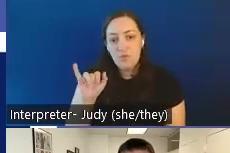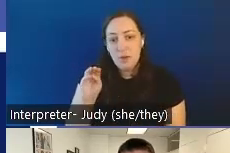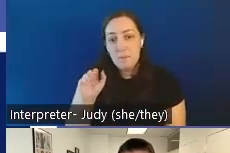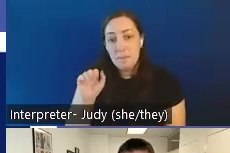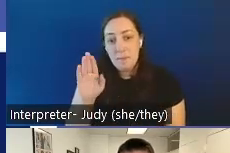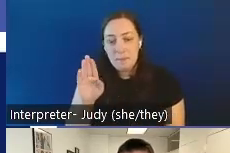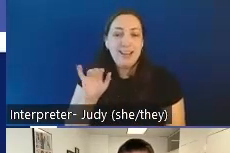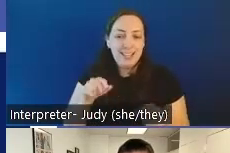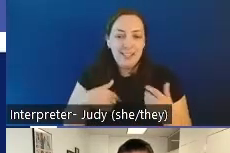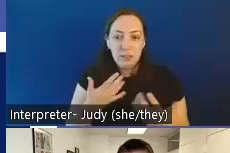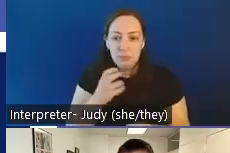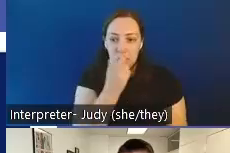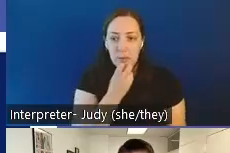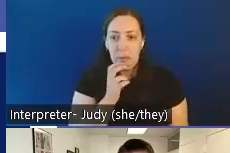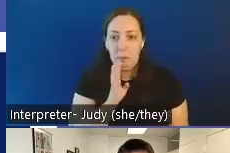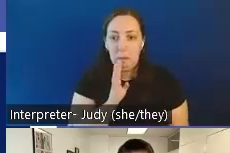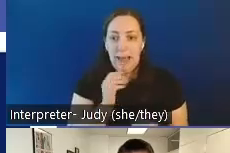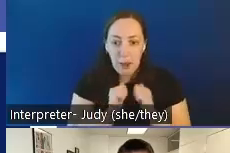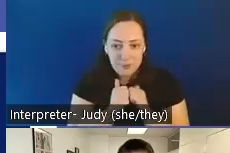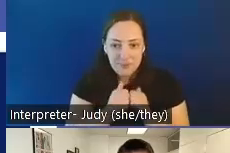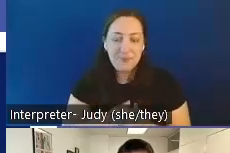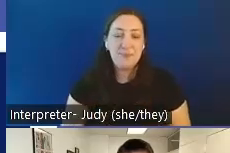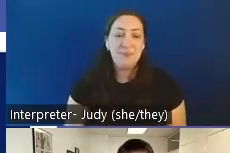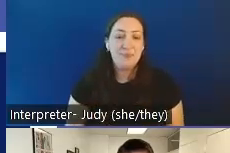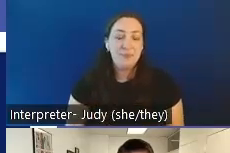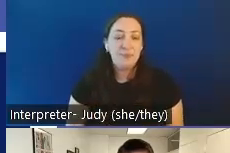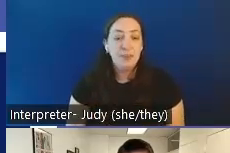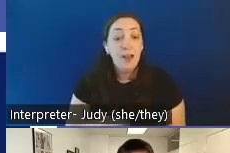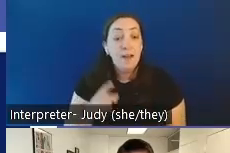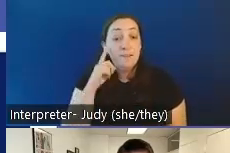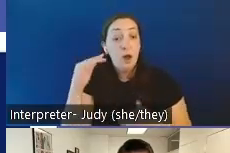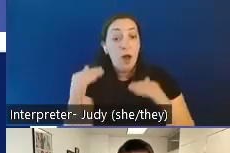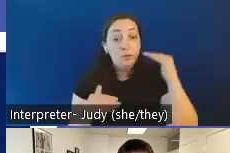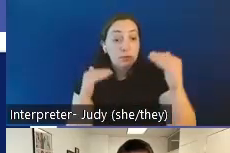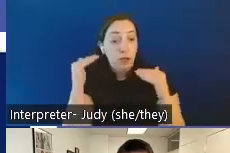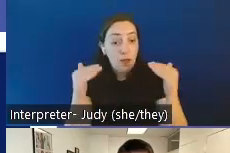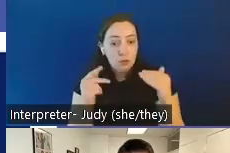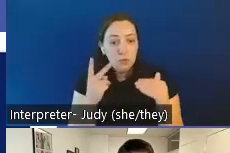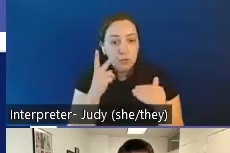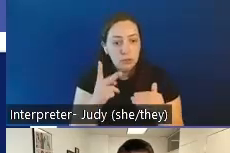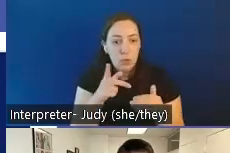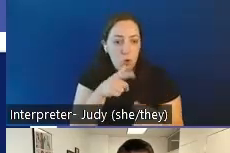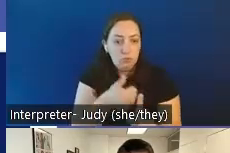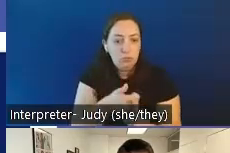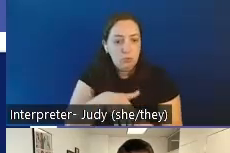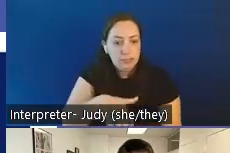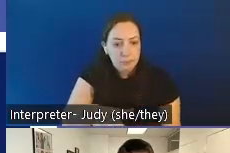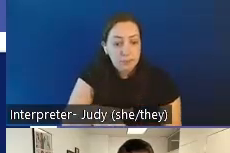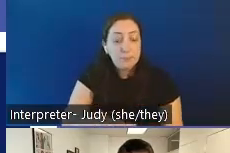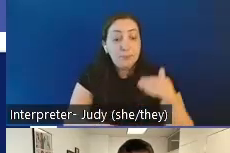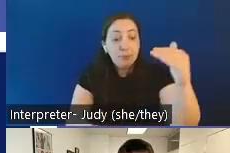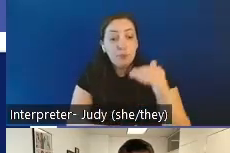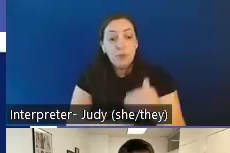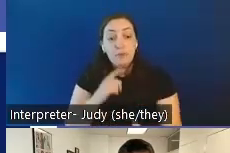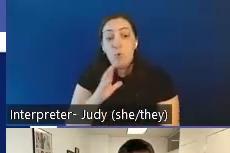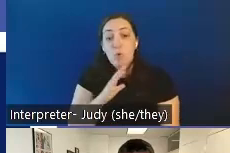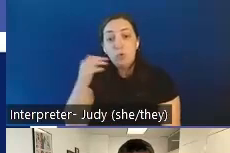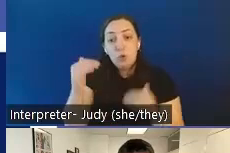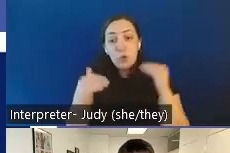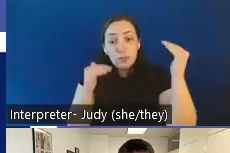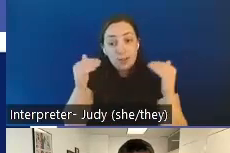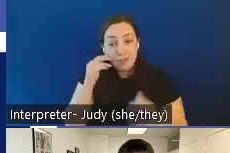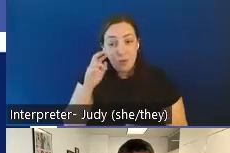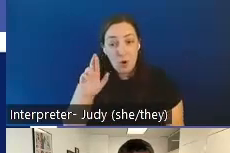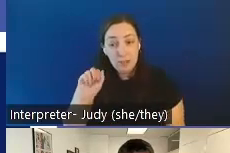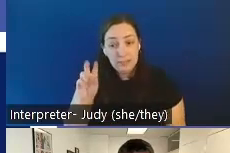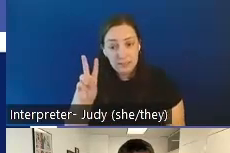words. For adults, you can see certainly those who are pregnant. And then for our older adults, same as last year, all